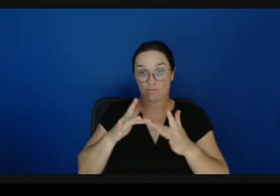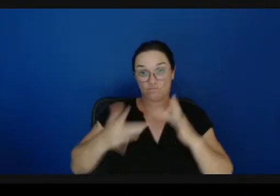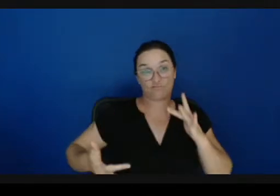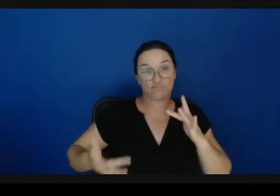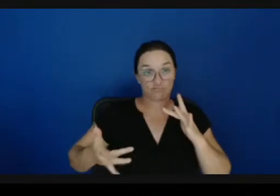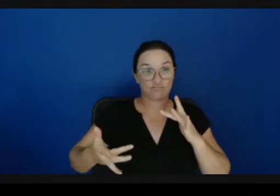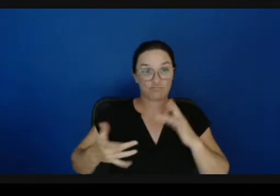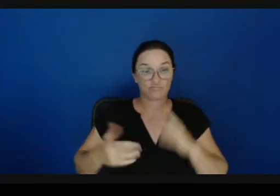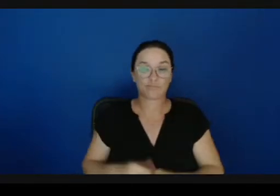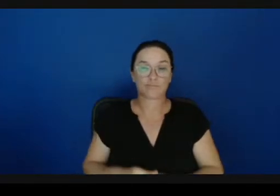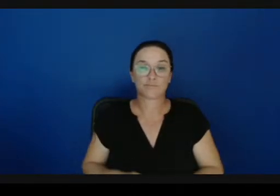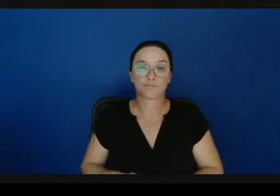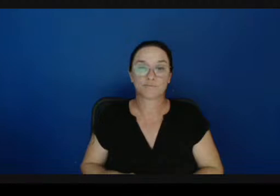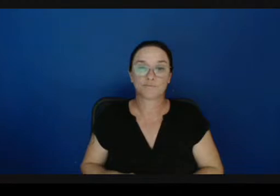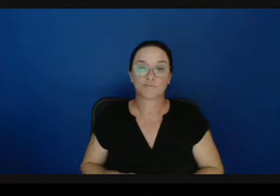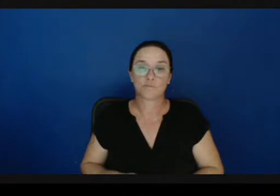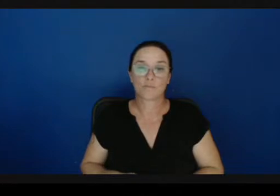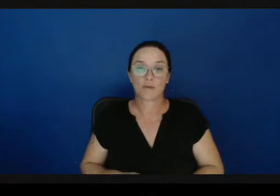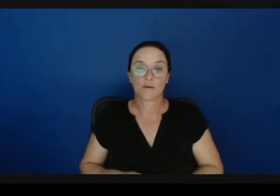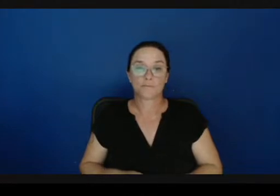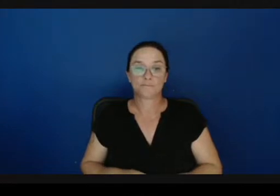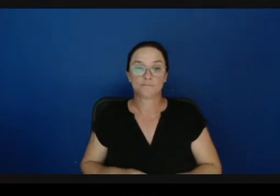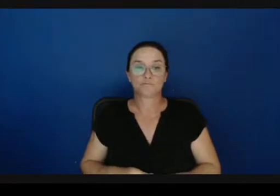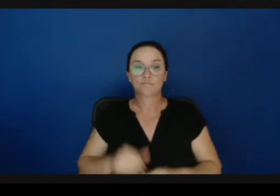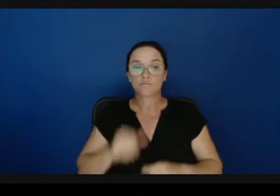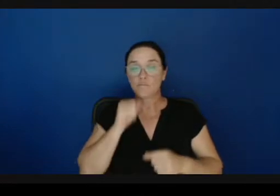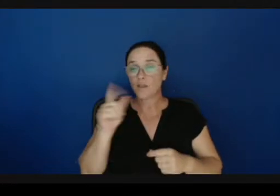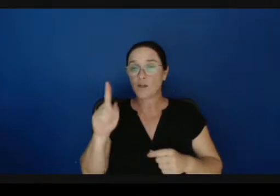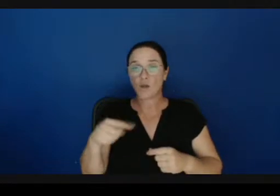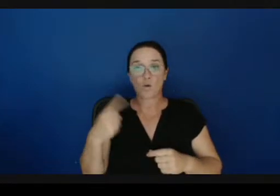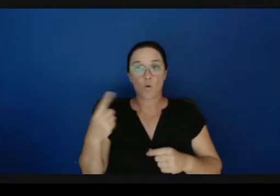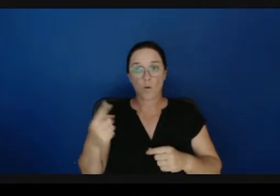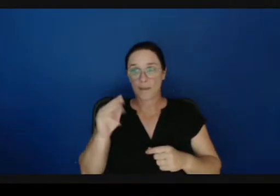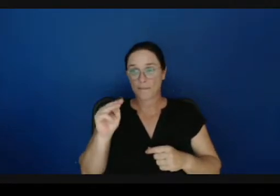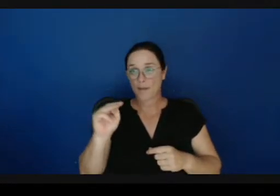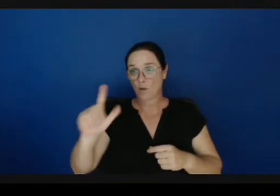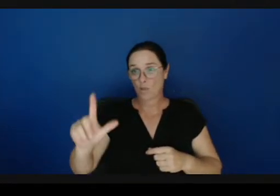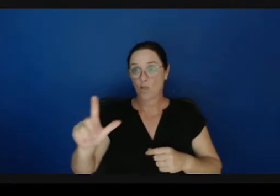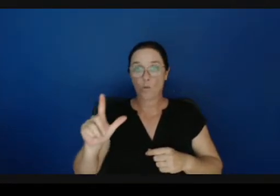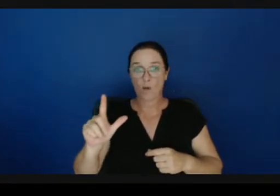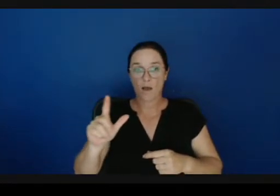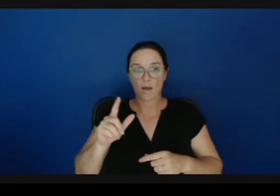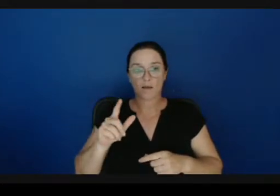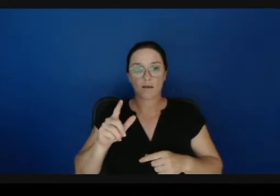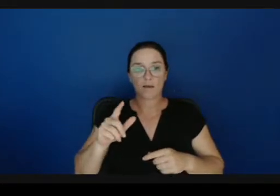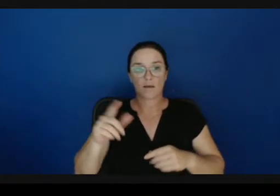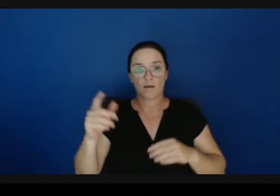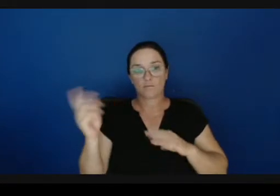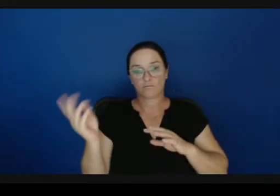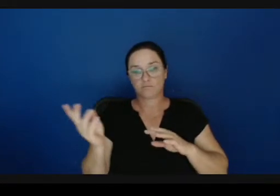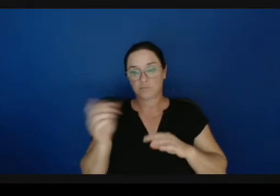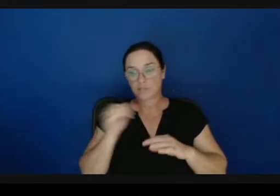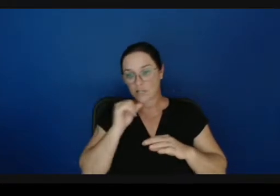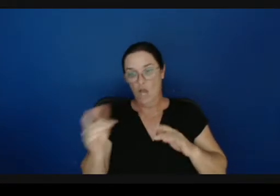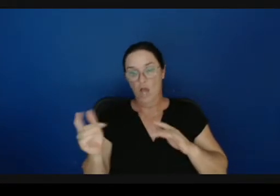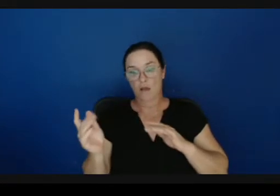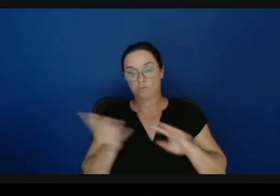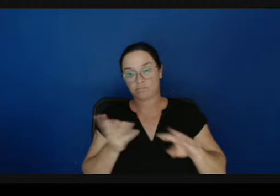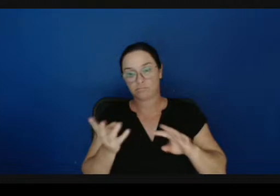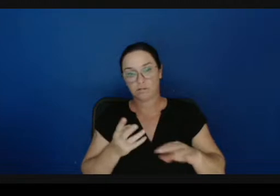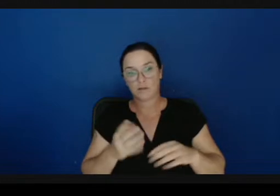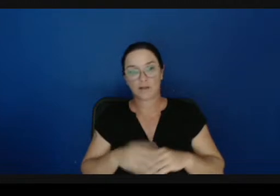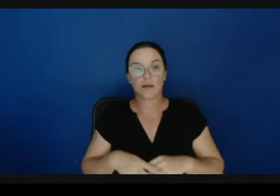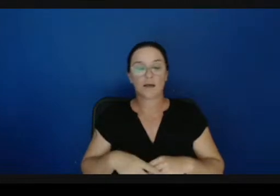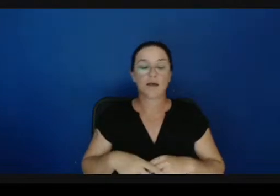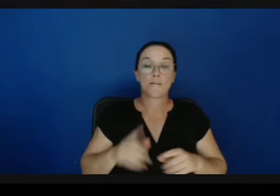webpage. Not only we're getting Mauna Loa data offline, but because on Kilauea, you can't always shoot a straight signal from, let's